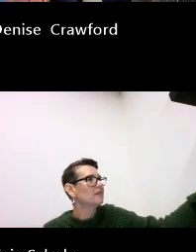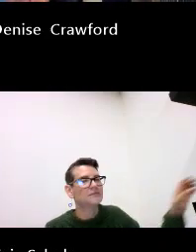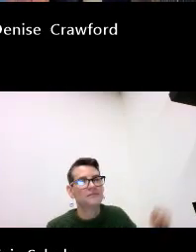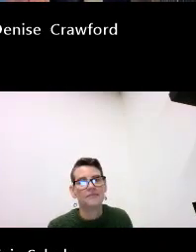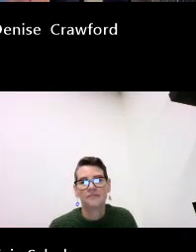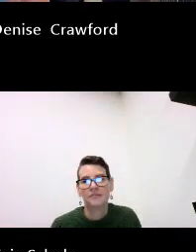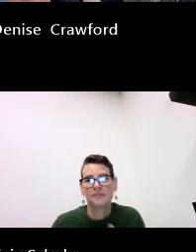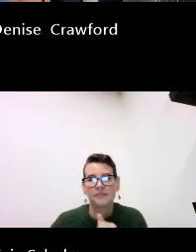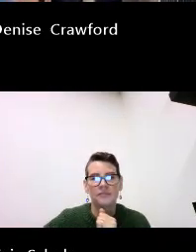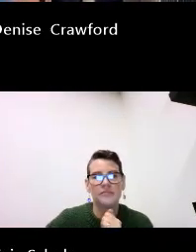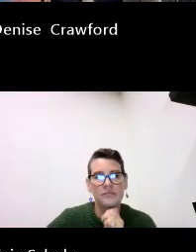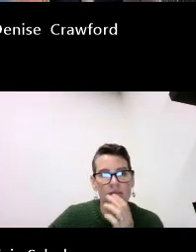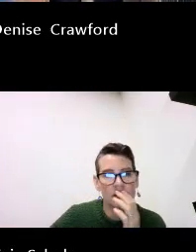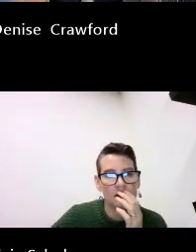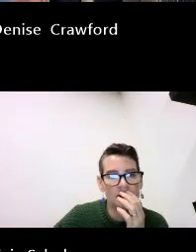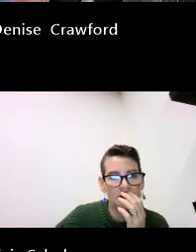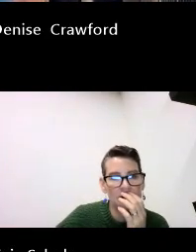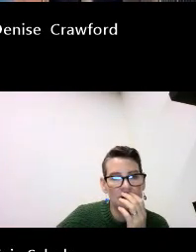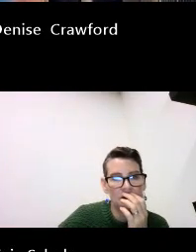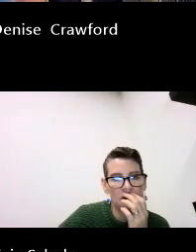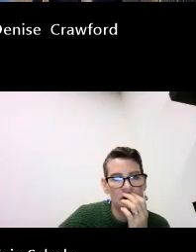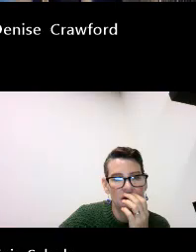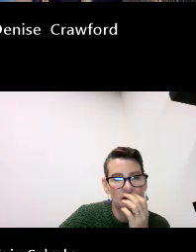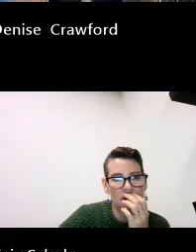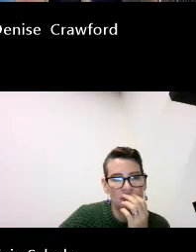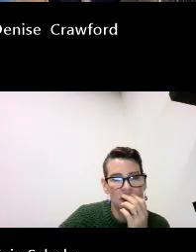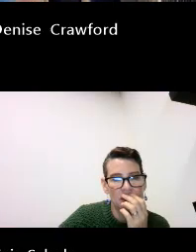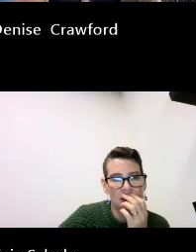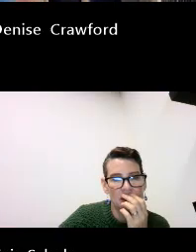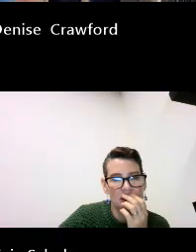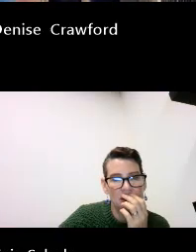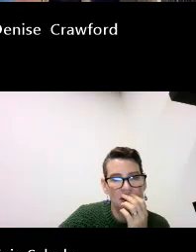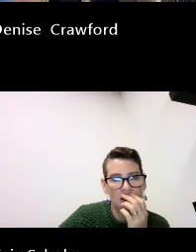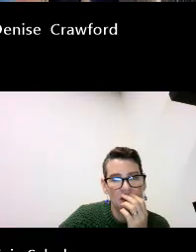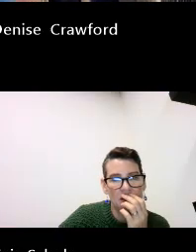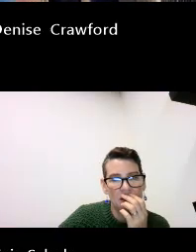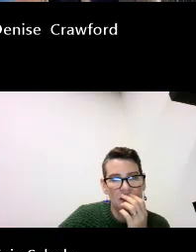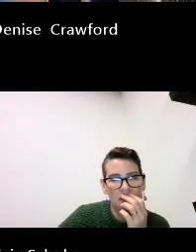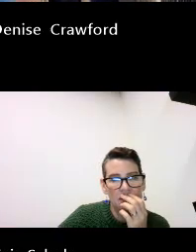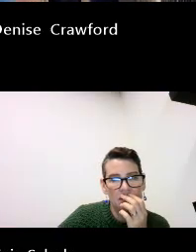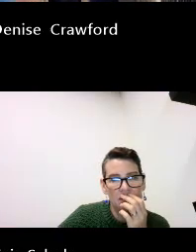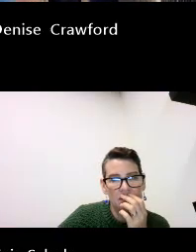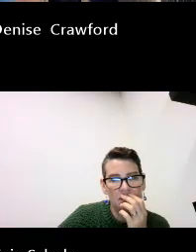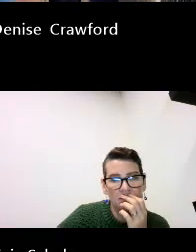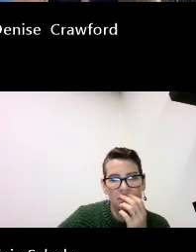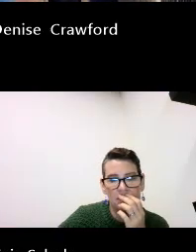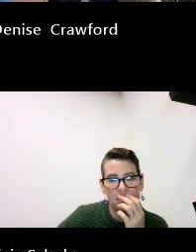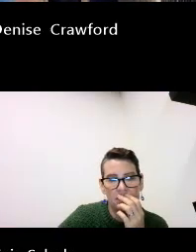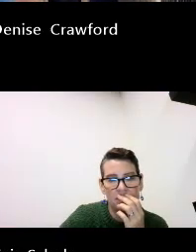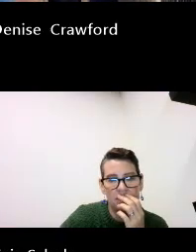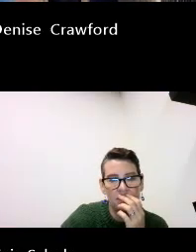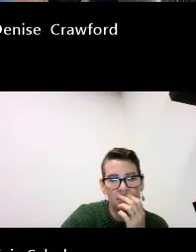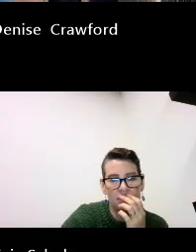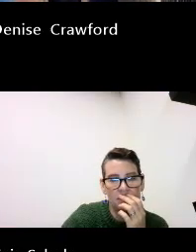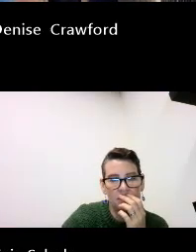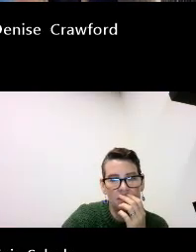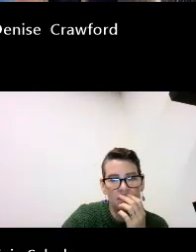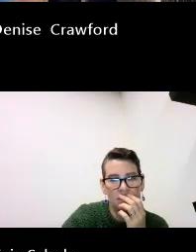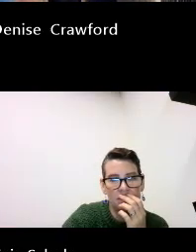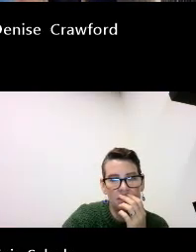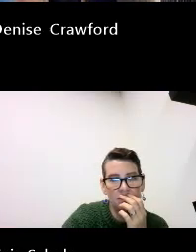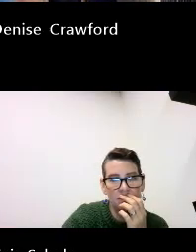4, but one is not mentioned on here, which is behavioral health medical professionals. So you have your behavioral health professionals, which are going to be